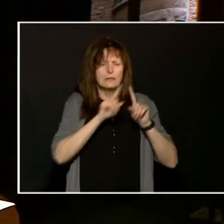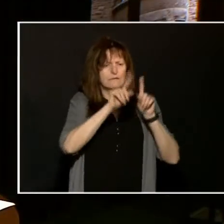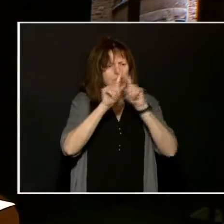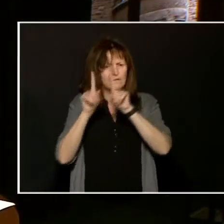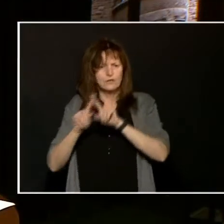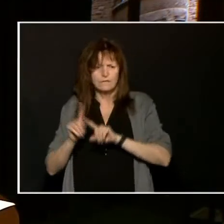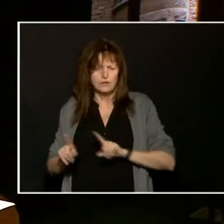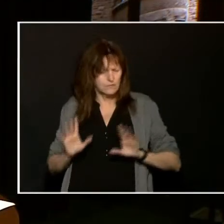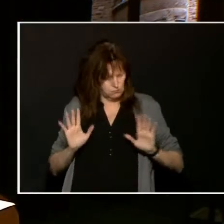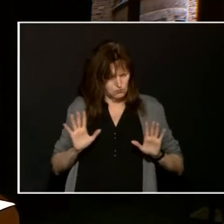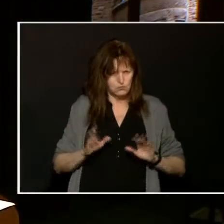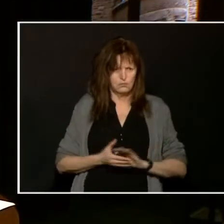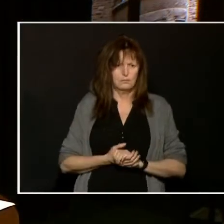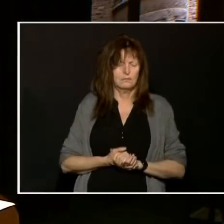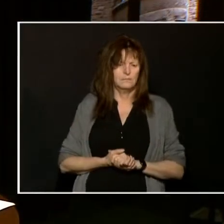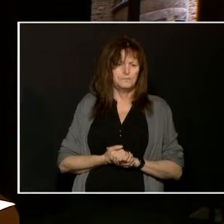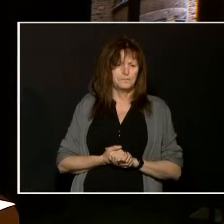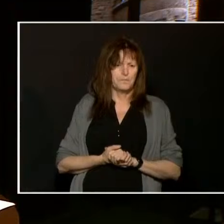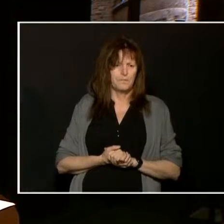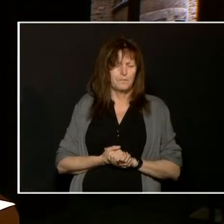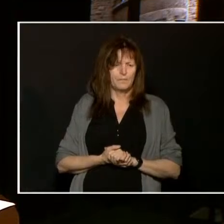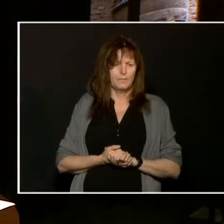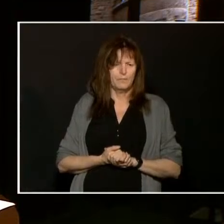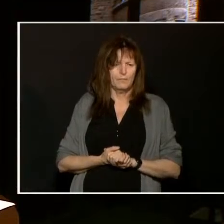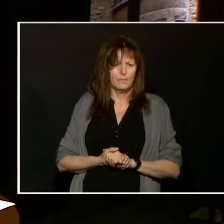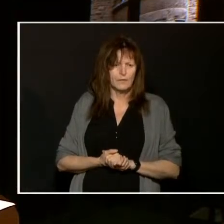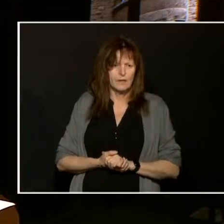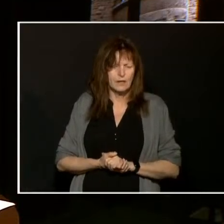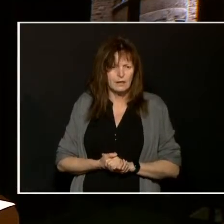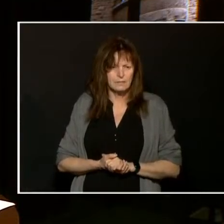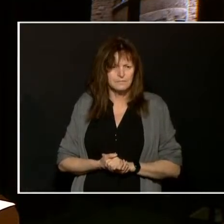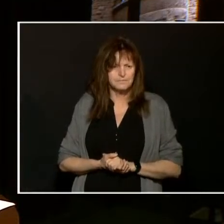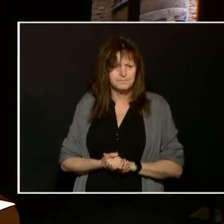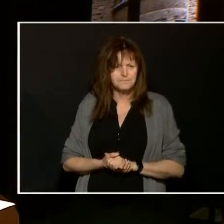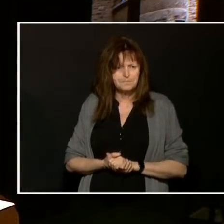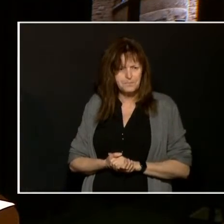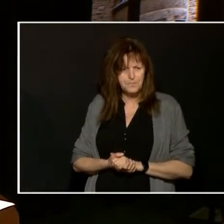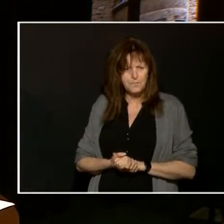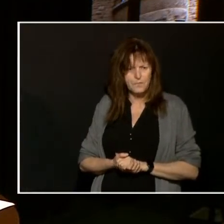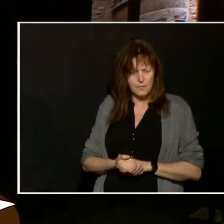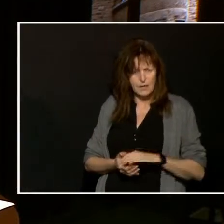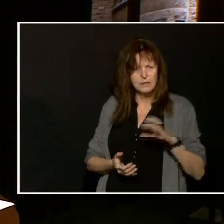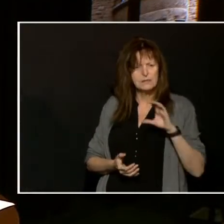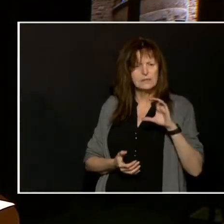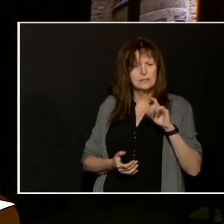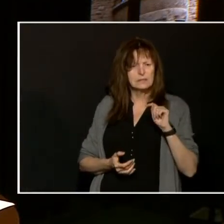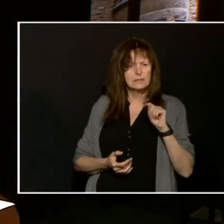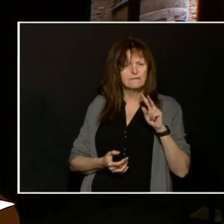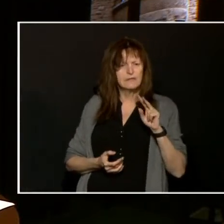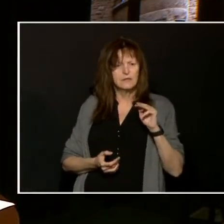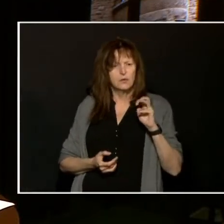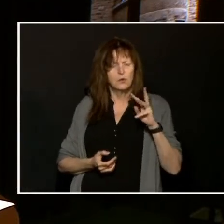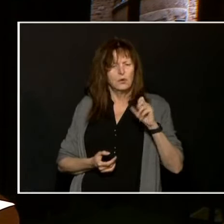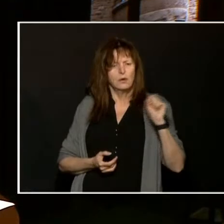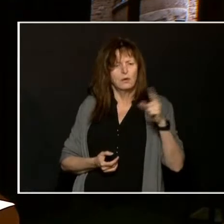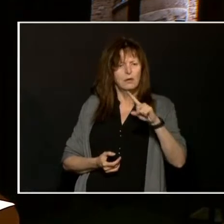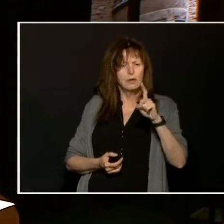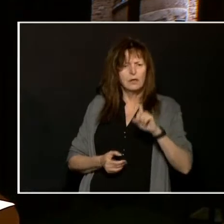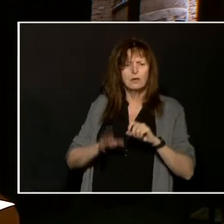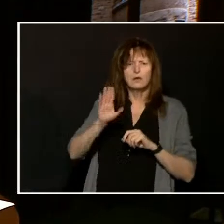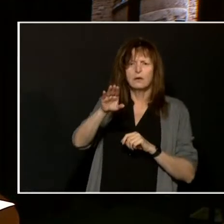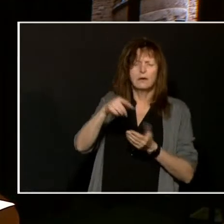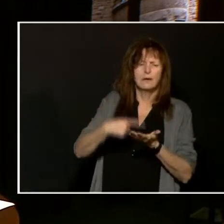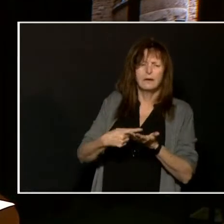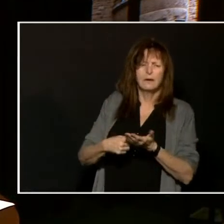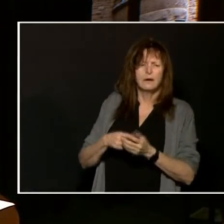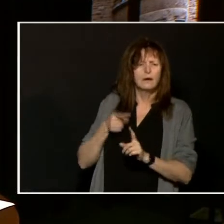Cynthia Mulligan, City News. Hi there. I was hoping we could talk further about schools, and I think that the parents of